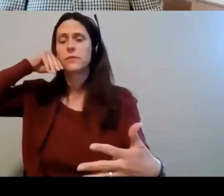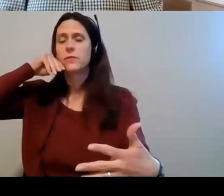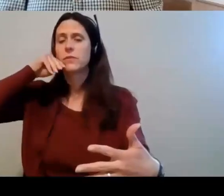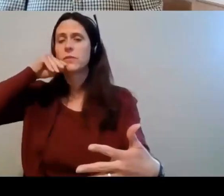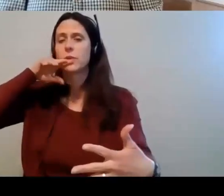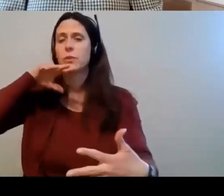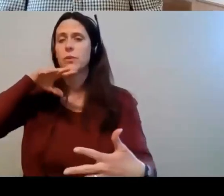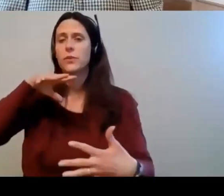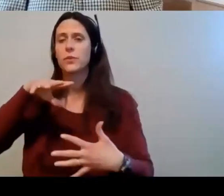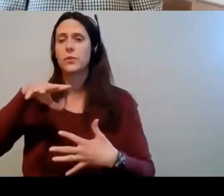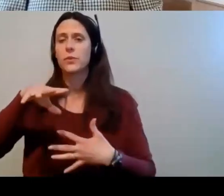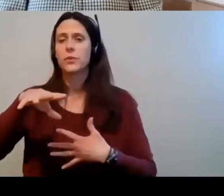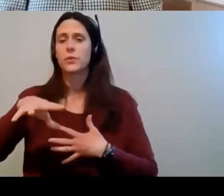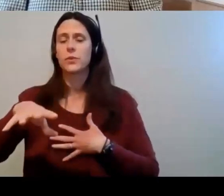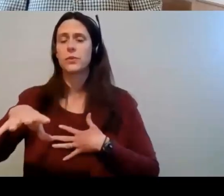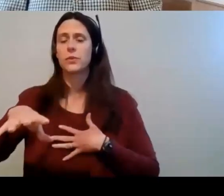and out through your mouth.